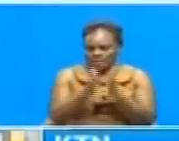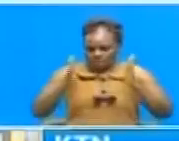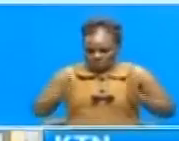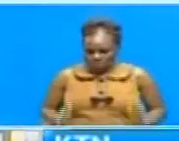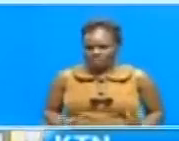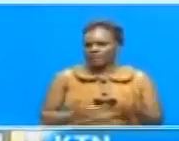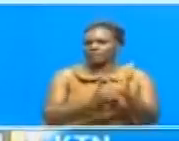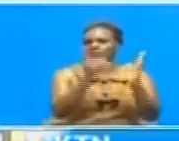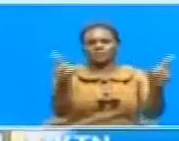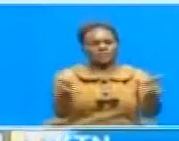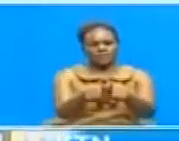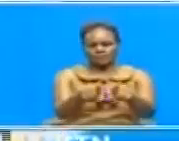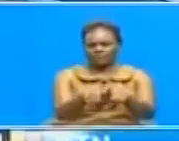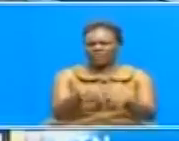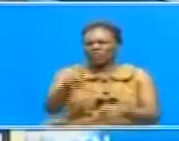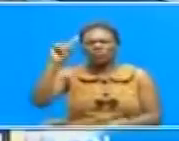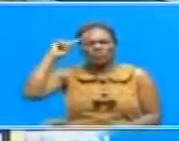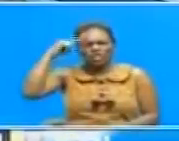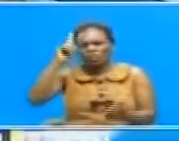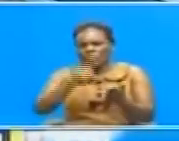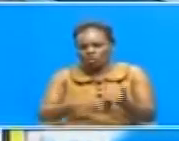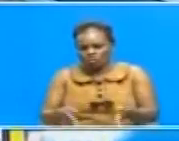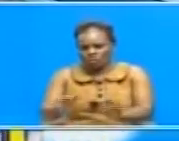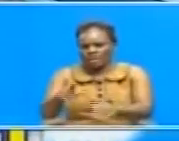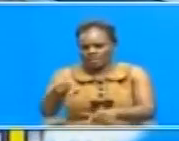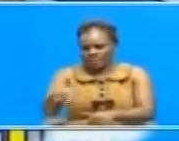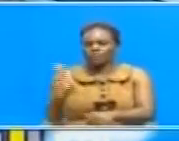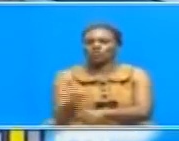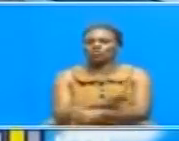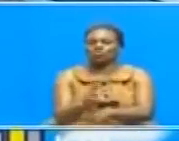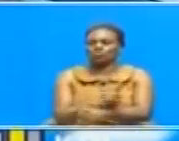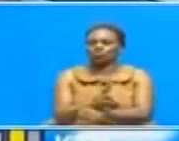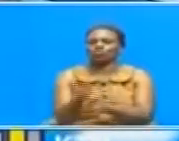development in particular. But what do you make of the methods that have been employed?